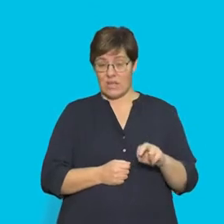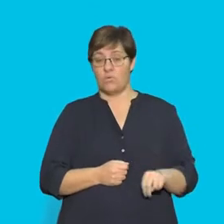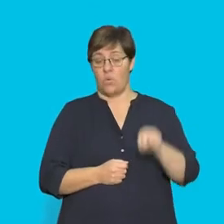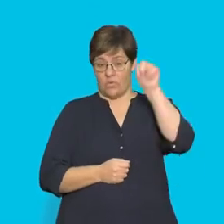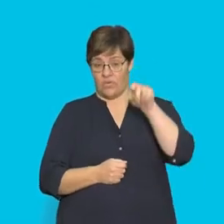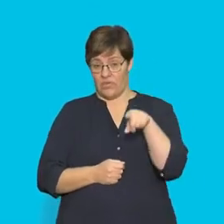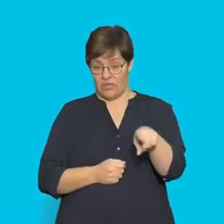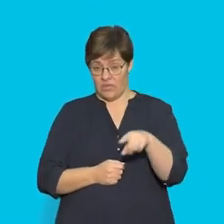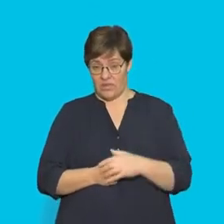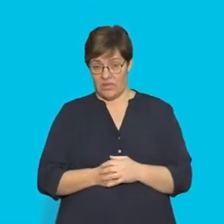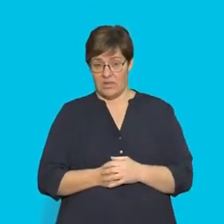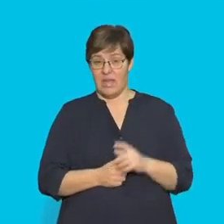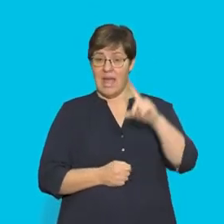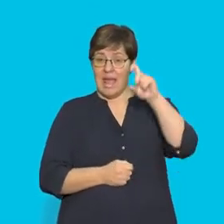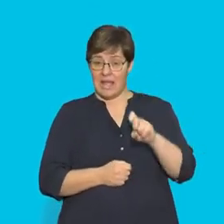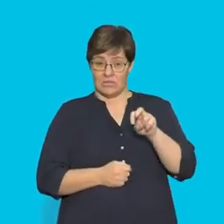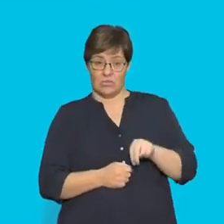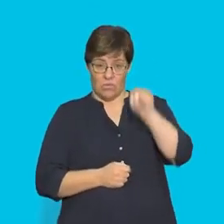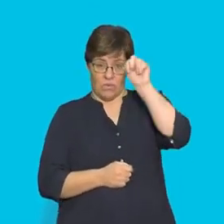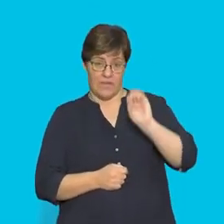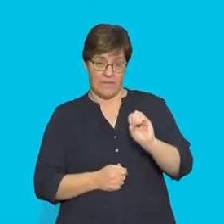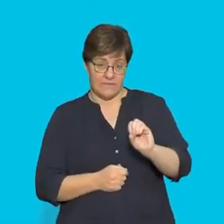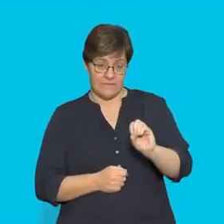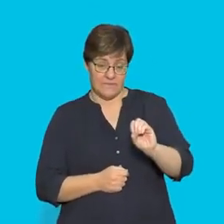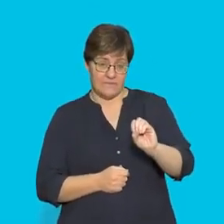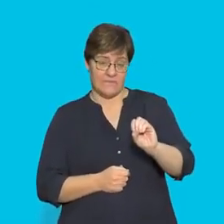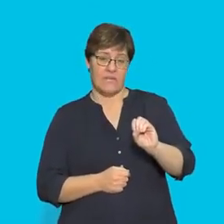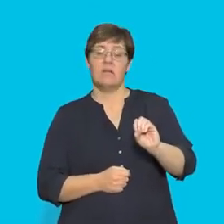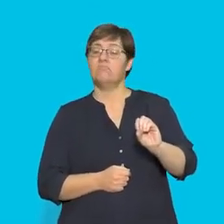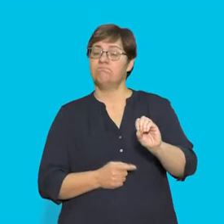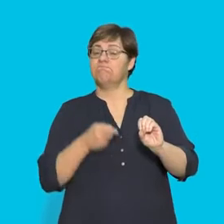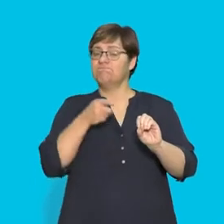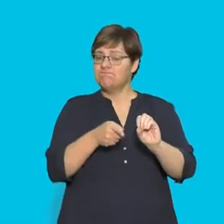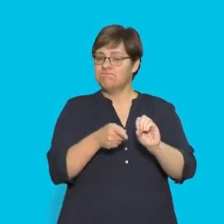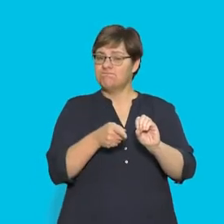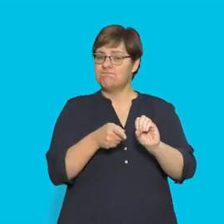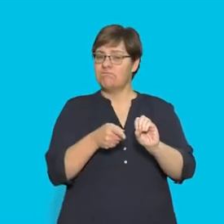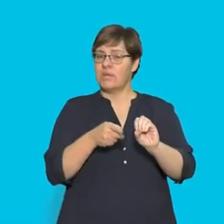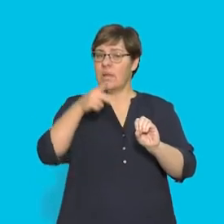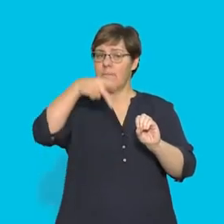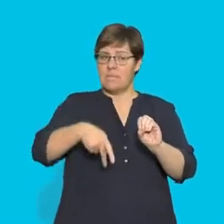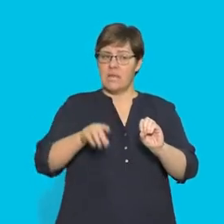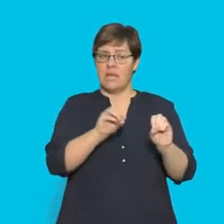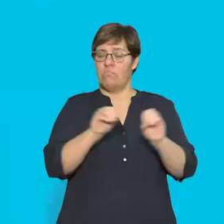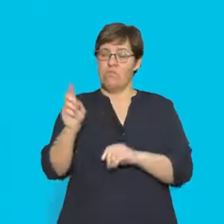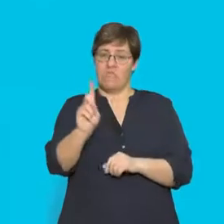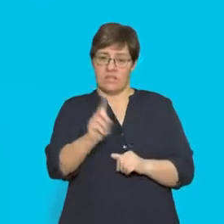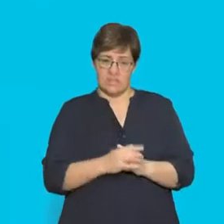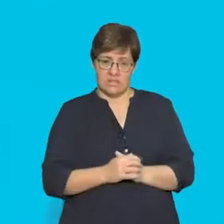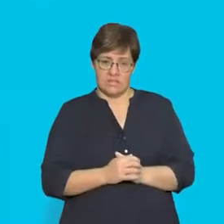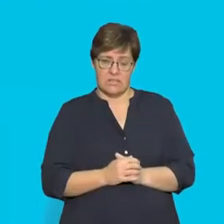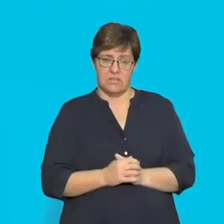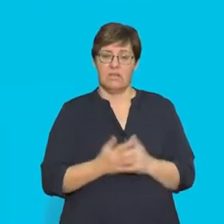pole. So if X is a north pole, then what are the ways that P must be moving